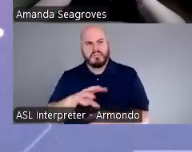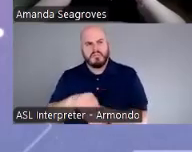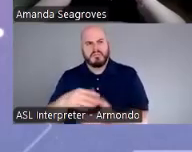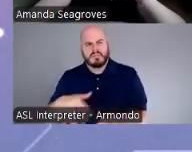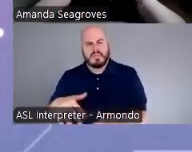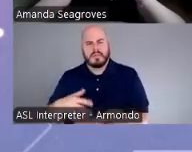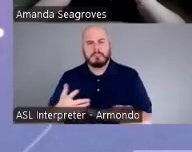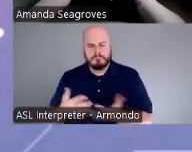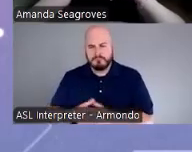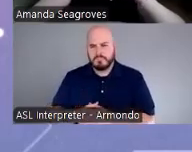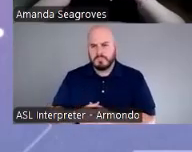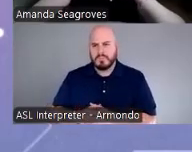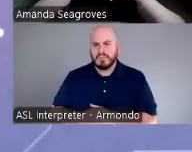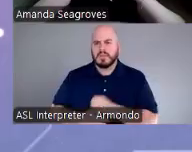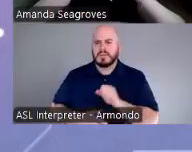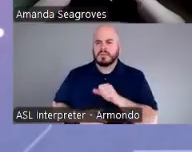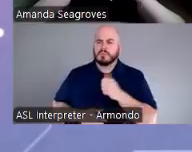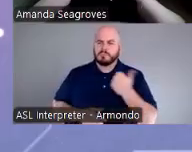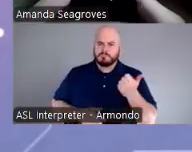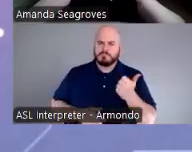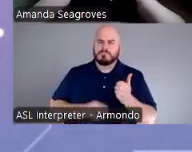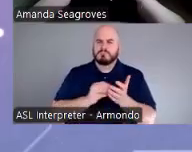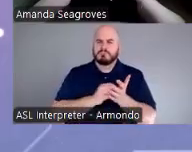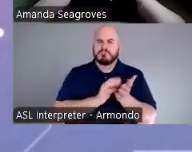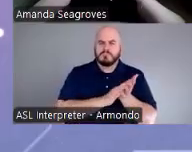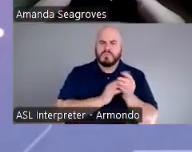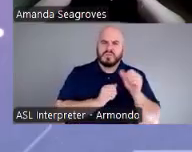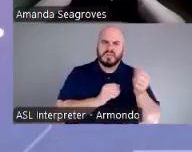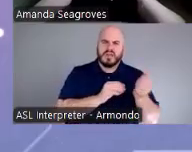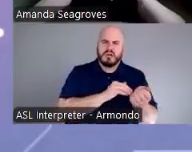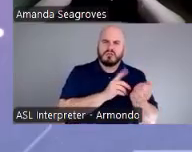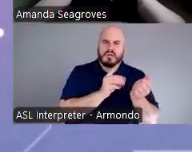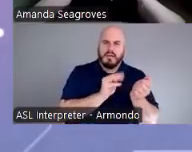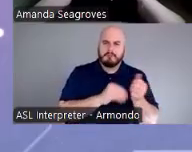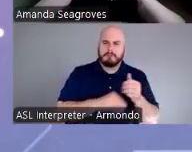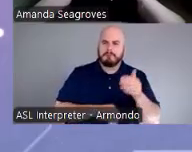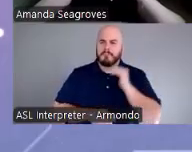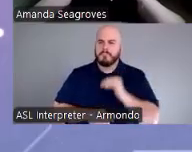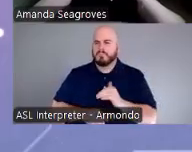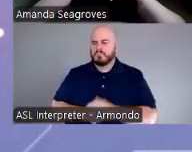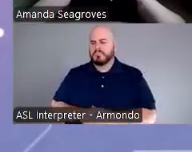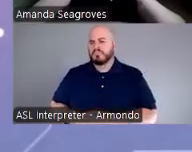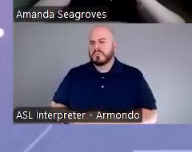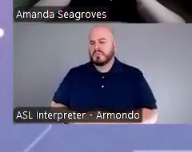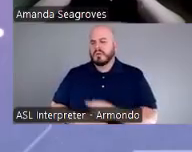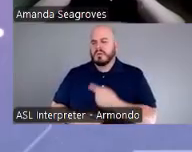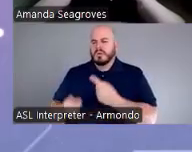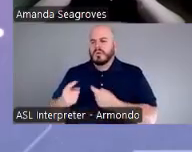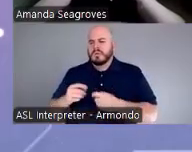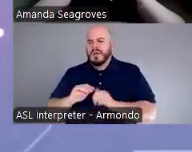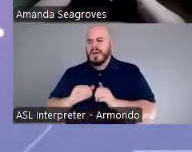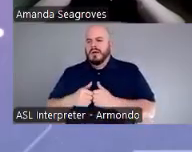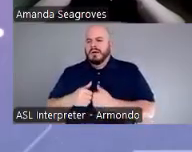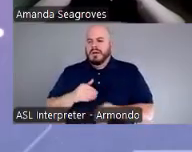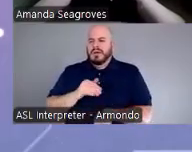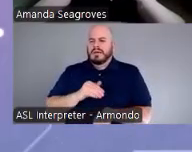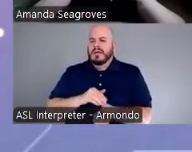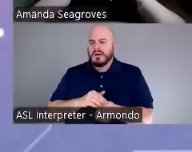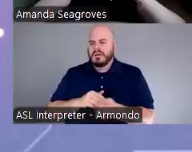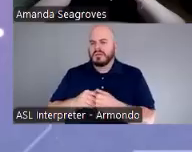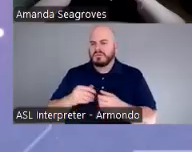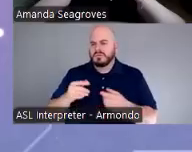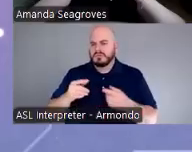How can clinicians reconcile the pressure to complete documentation at the point of care with the need to build rapport by maintaining eye contact and